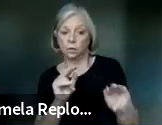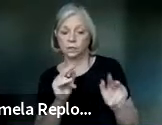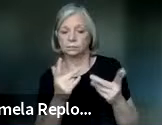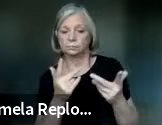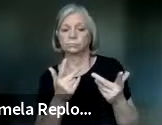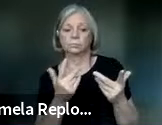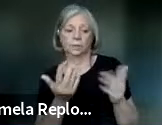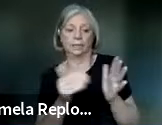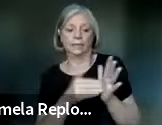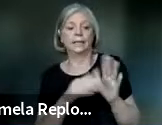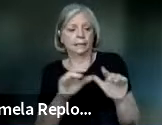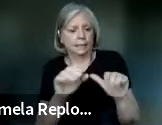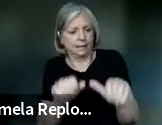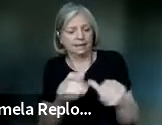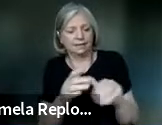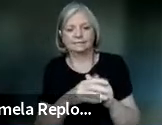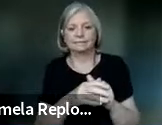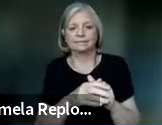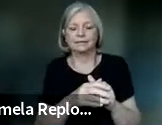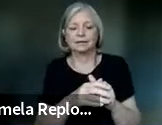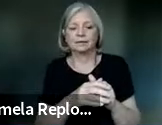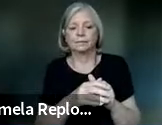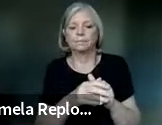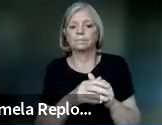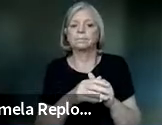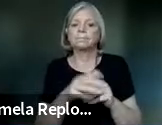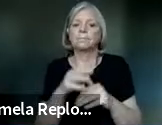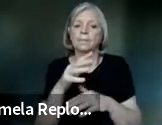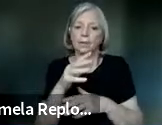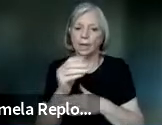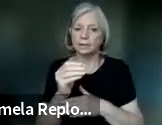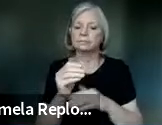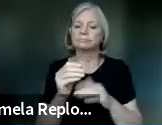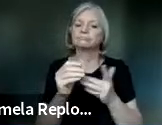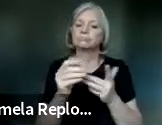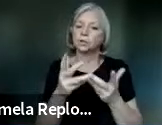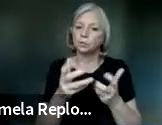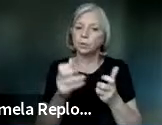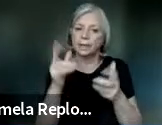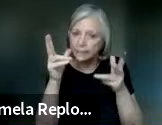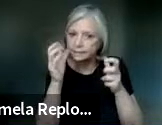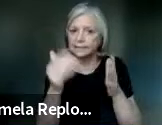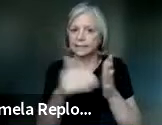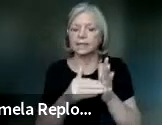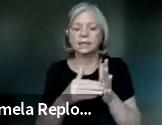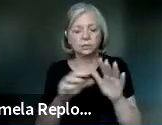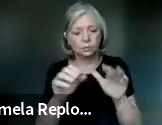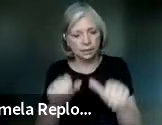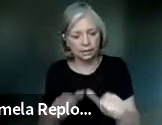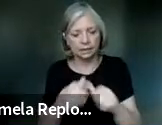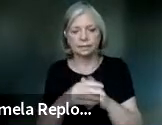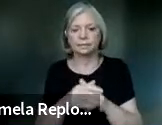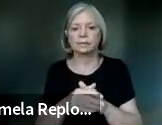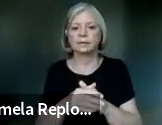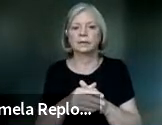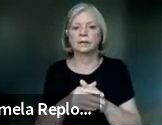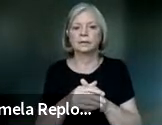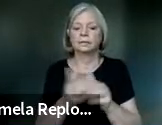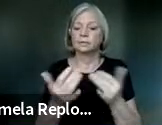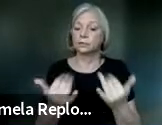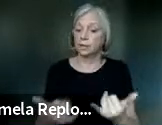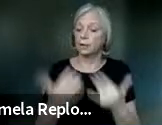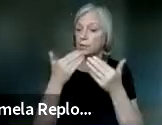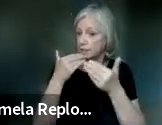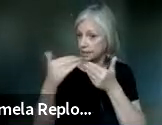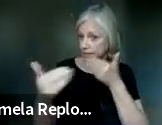it or refer folks back to it or look at any of the things that we addressed tonight in the Q&A, we'll be able to do that. So with that, I want to thank everyone